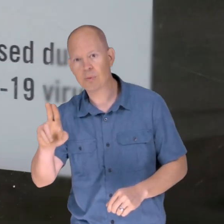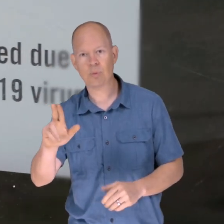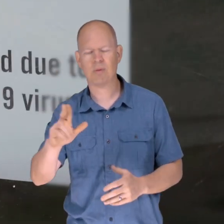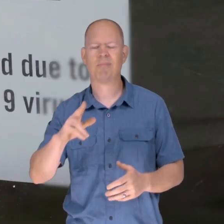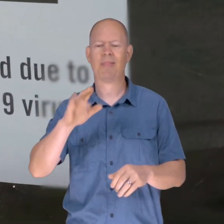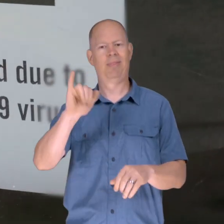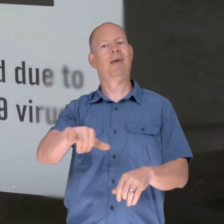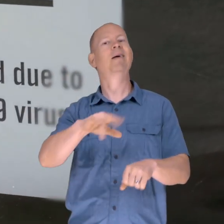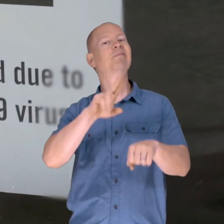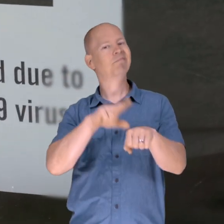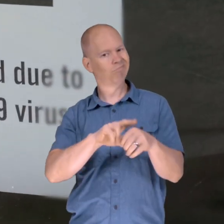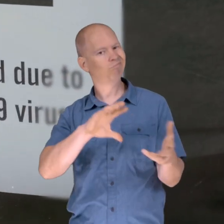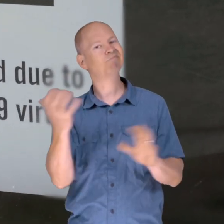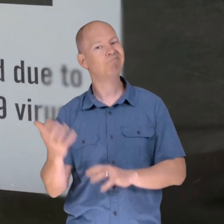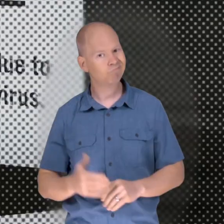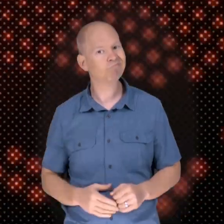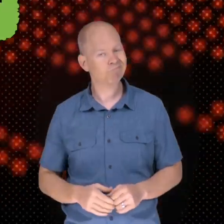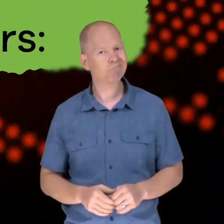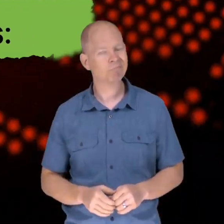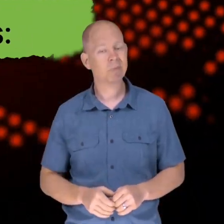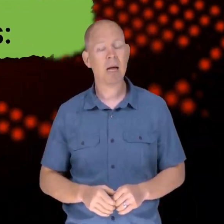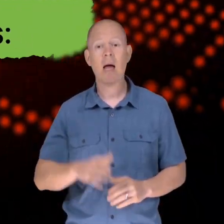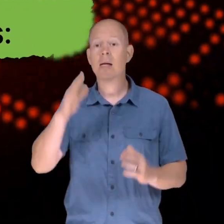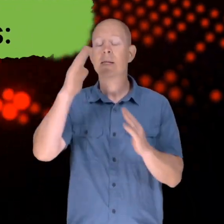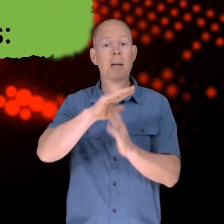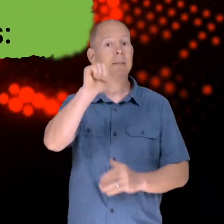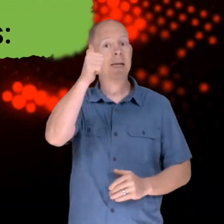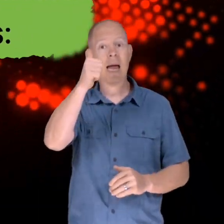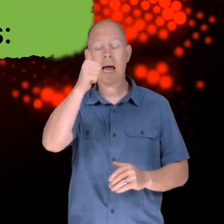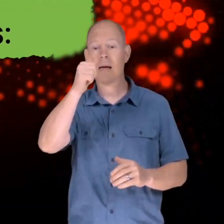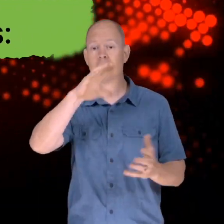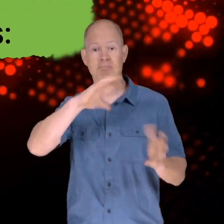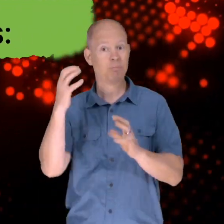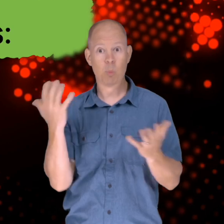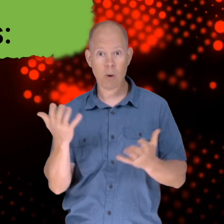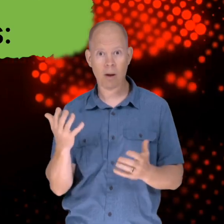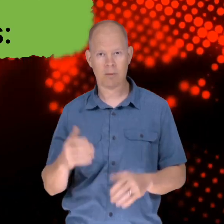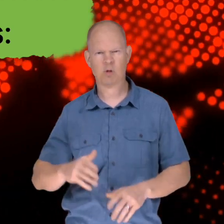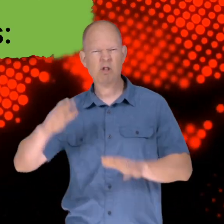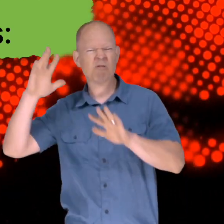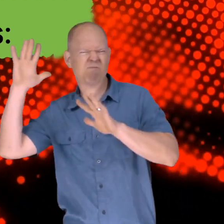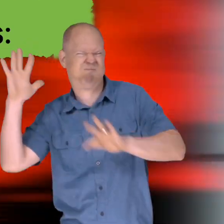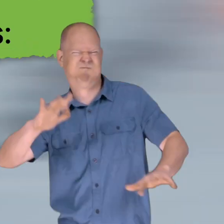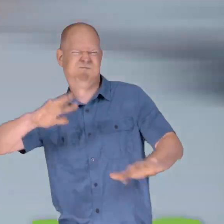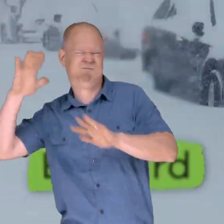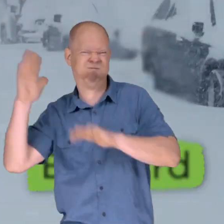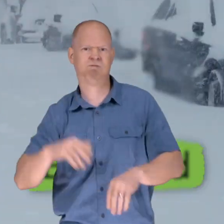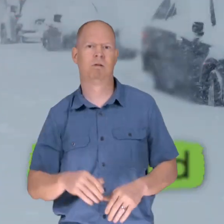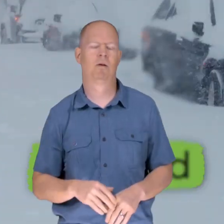considered natural disasters. Ten of the most common natural disasters are